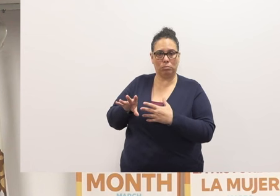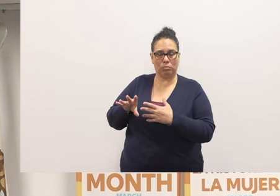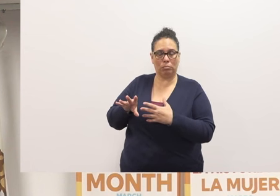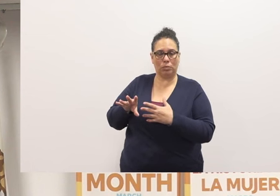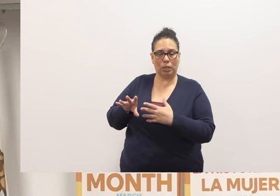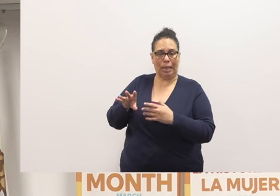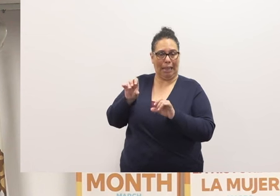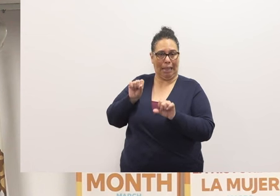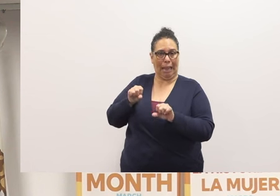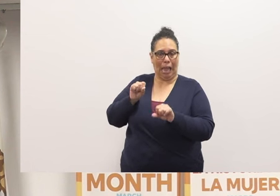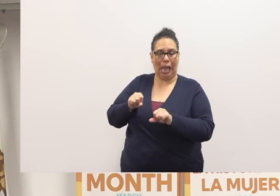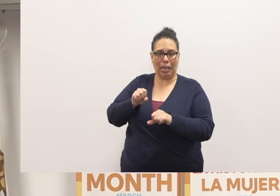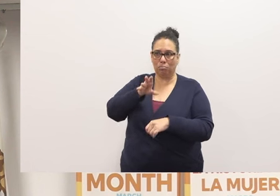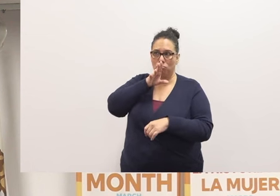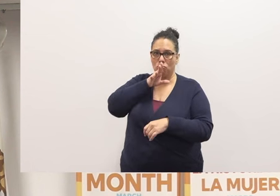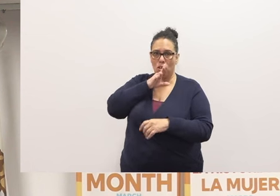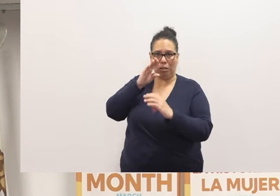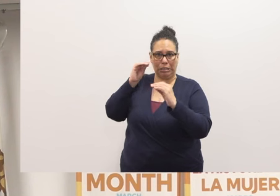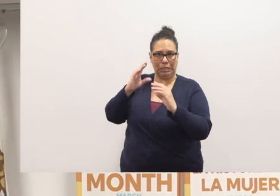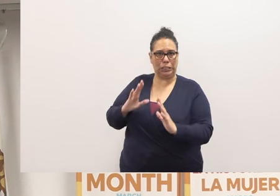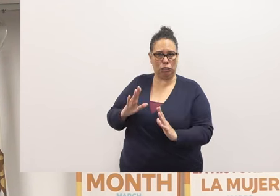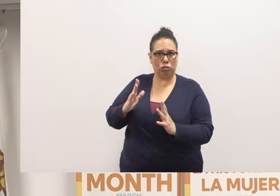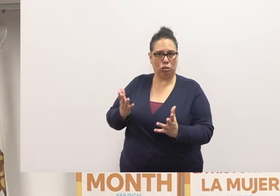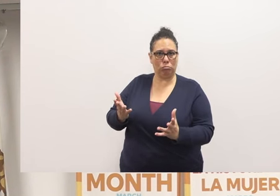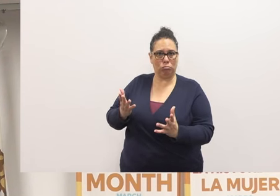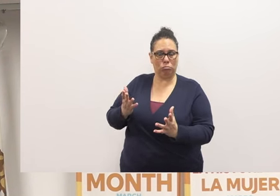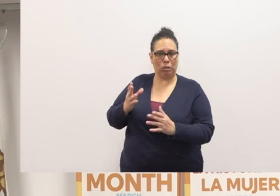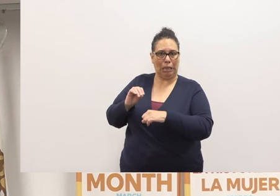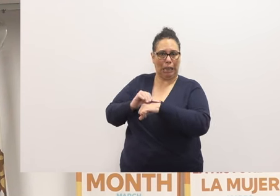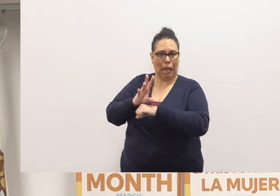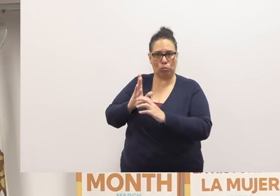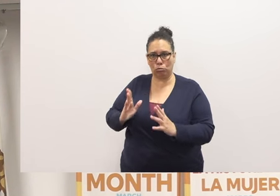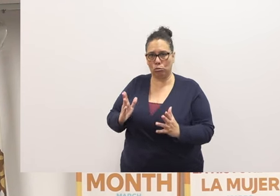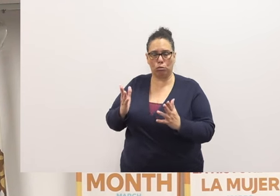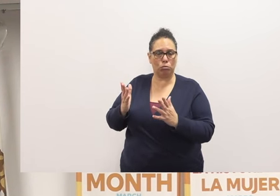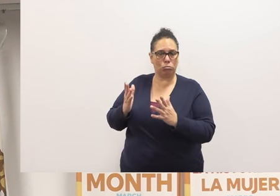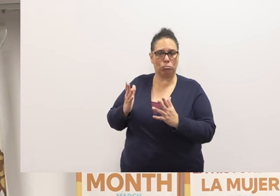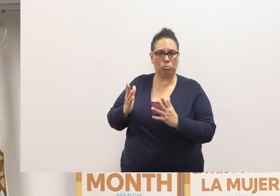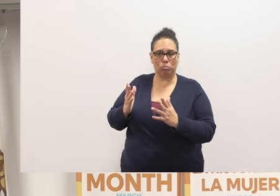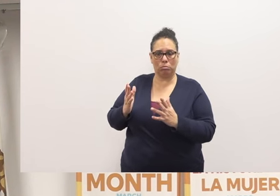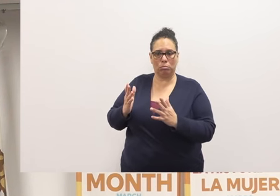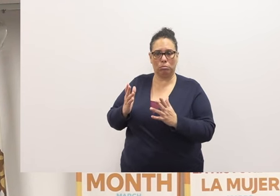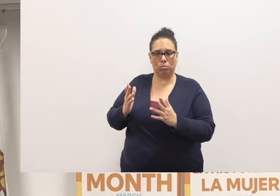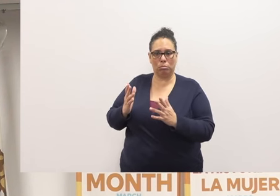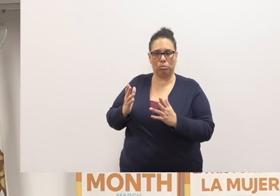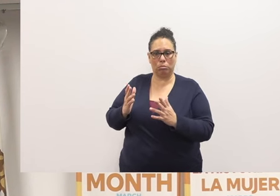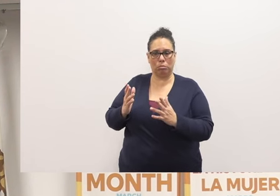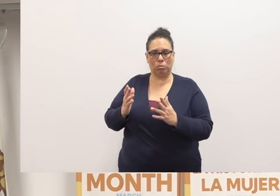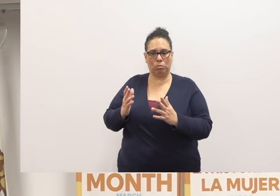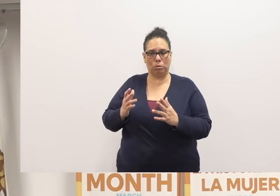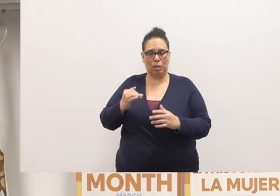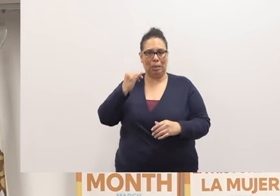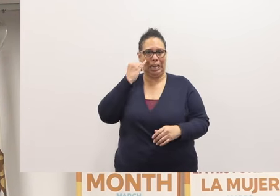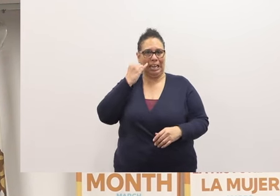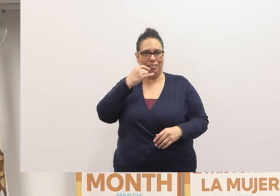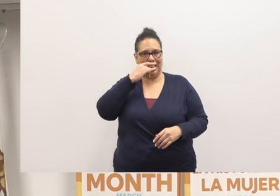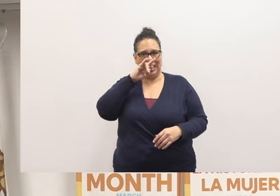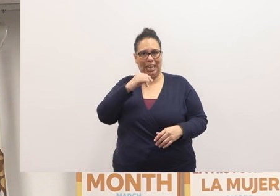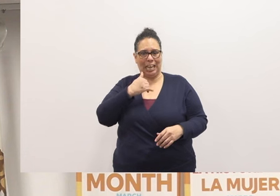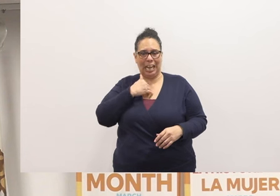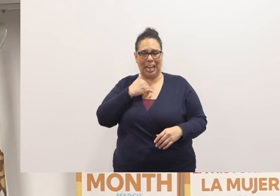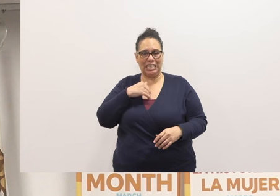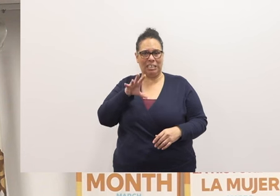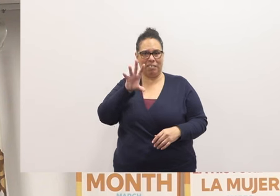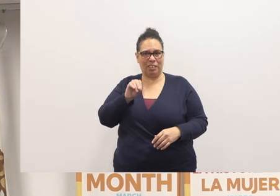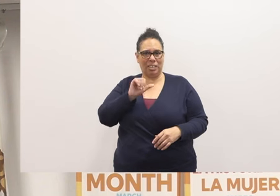the student can go talk to their teacher, to their counselor. But this is really, if a kid has 50